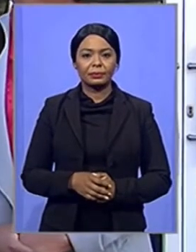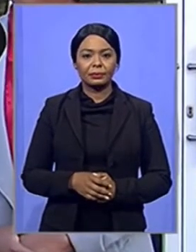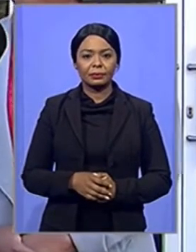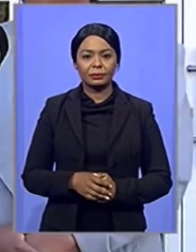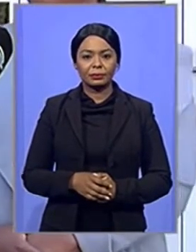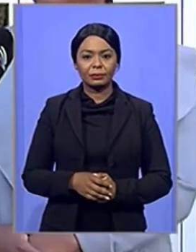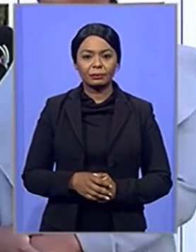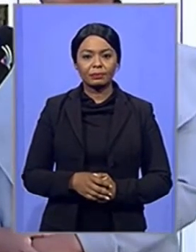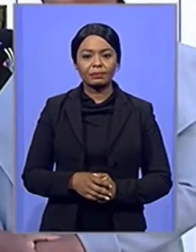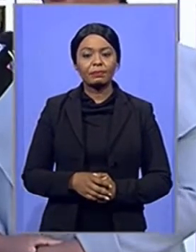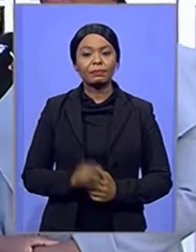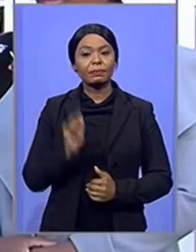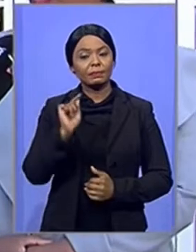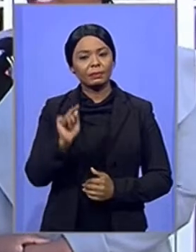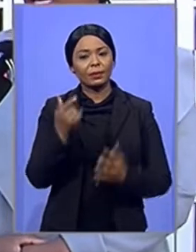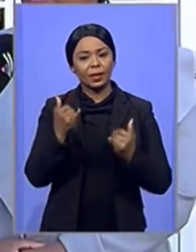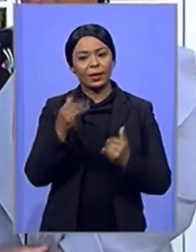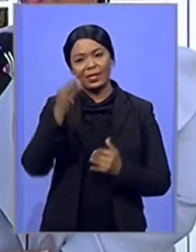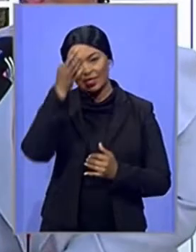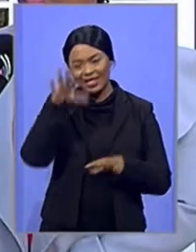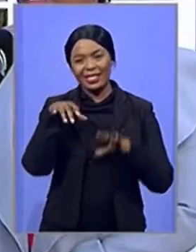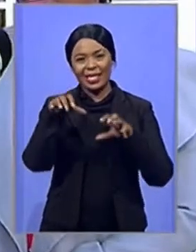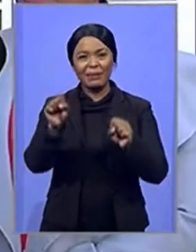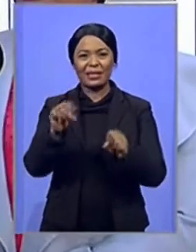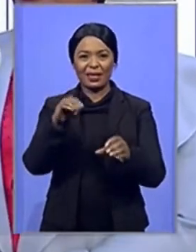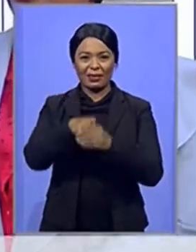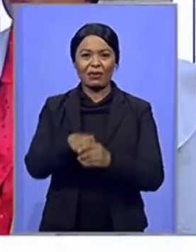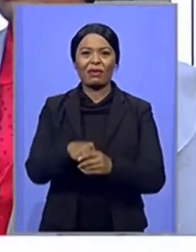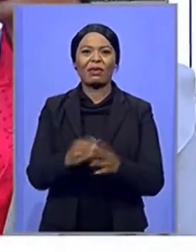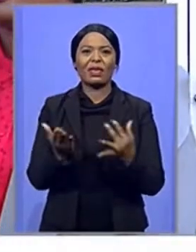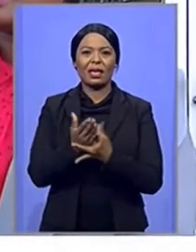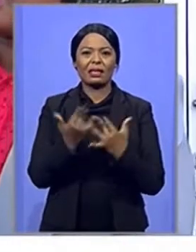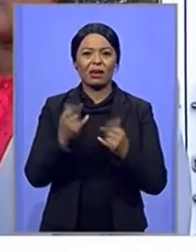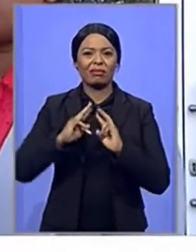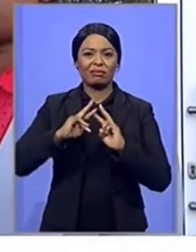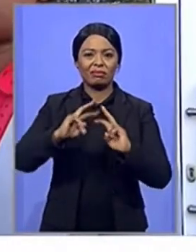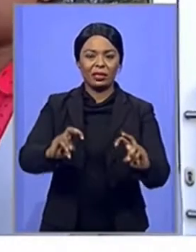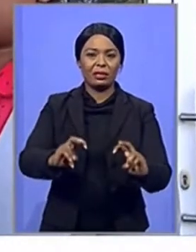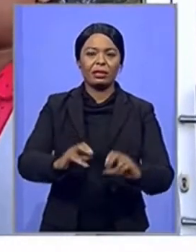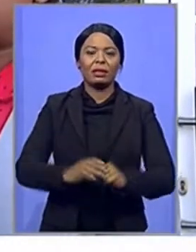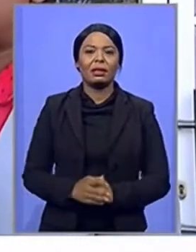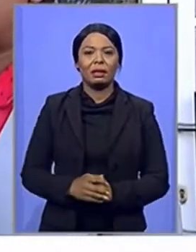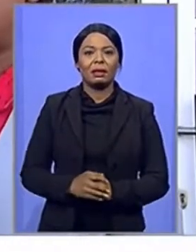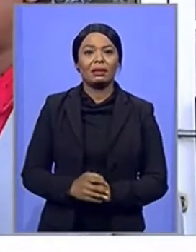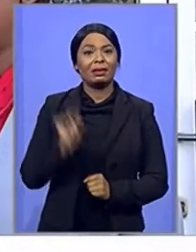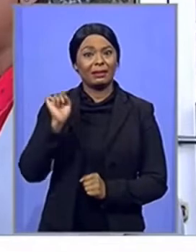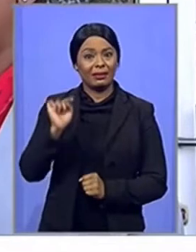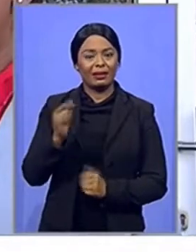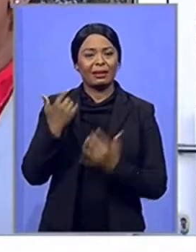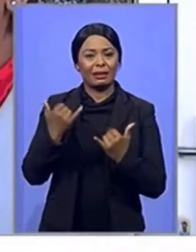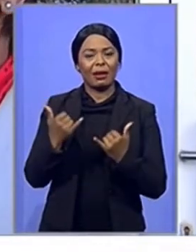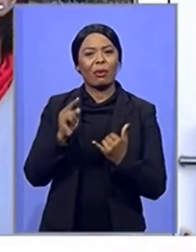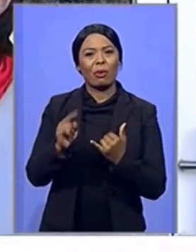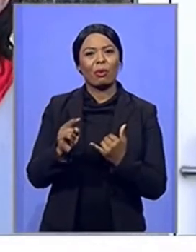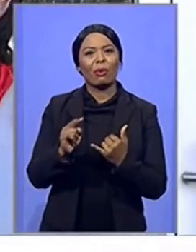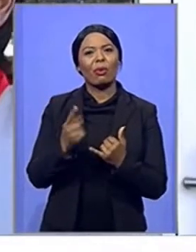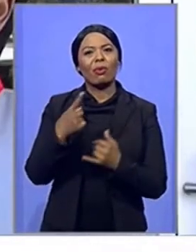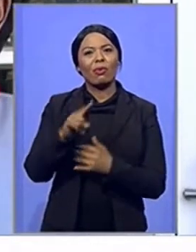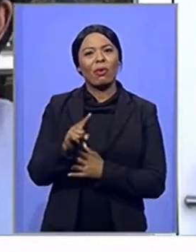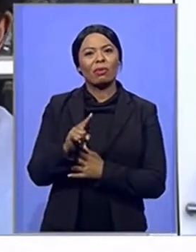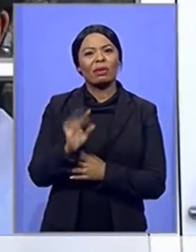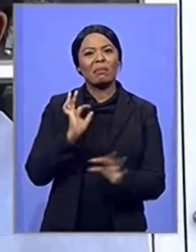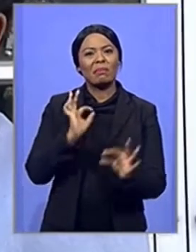This forms part of one of the state capture legs that we're investigating within the investigating directorate. This pertains to one